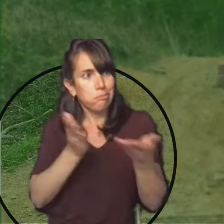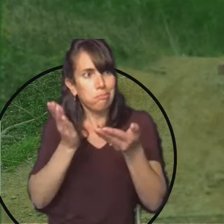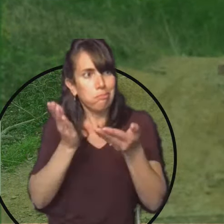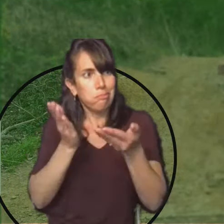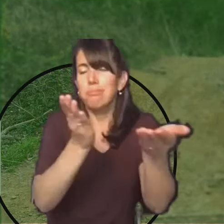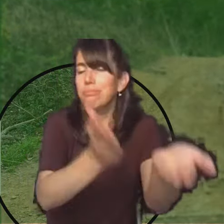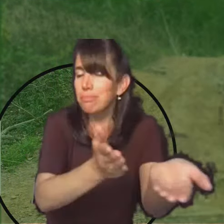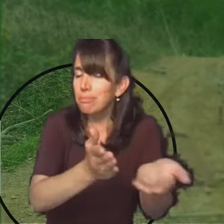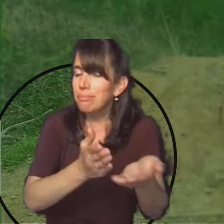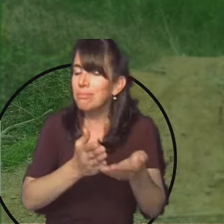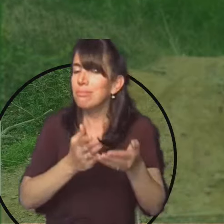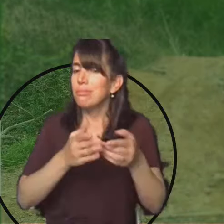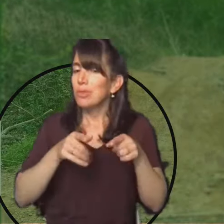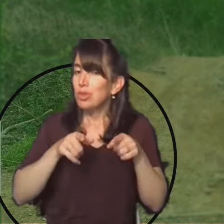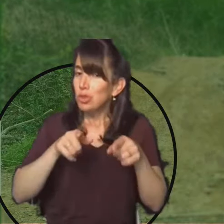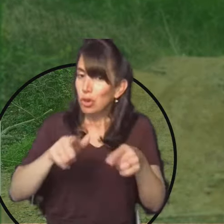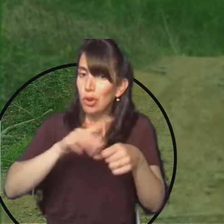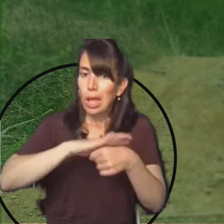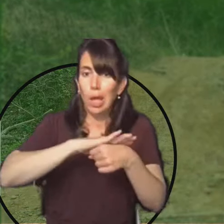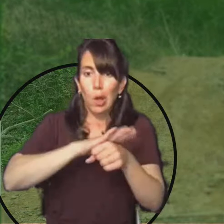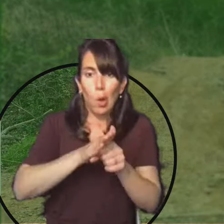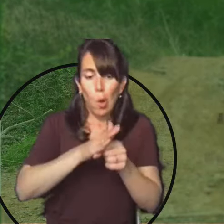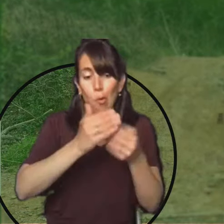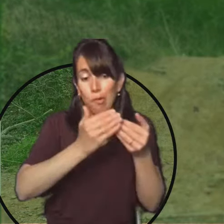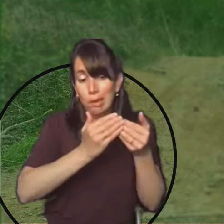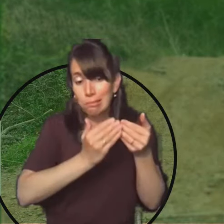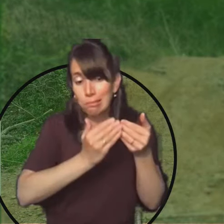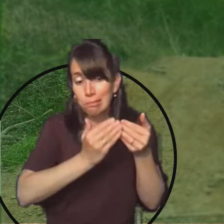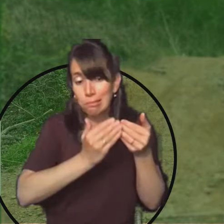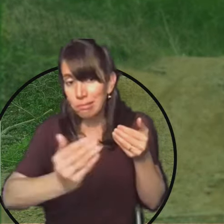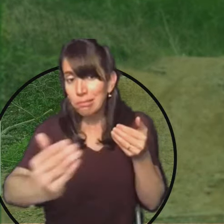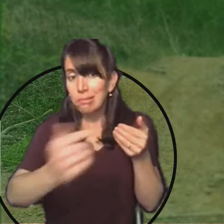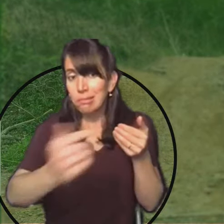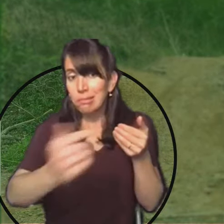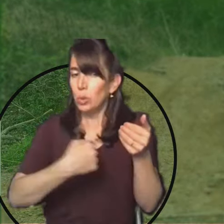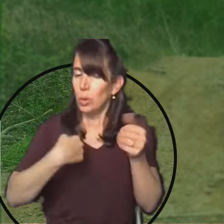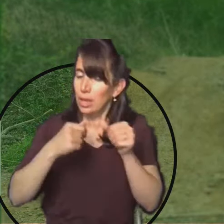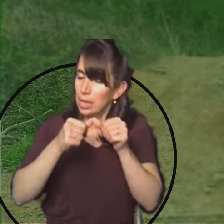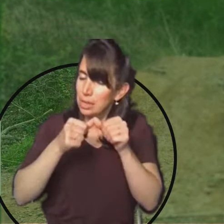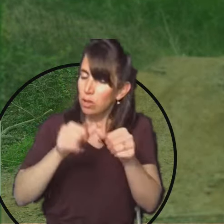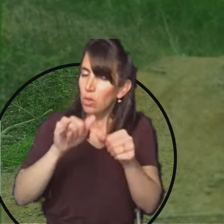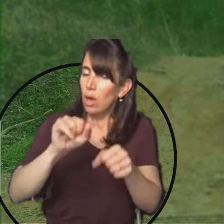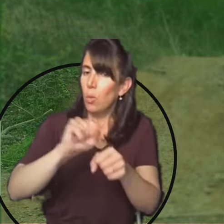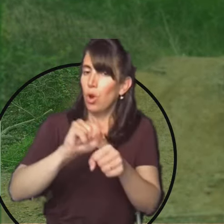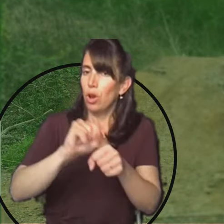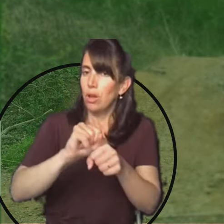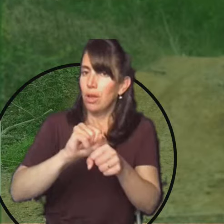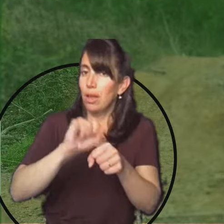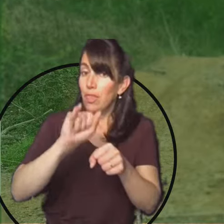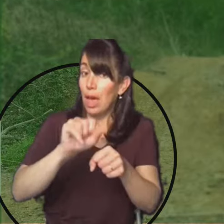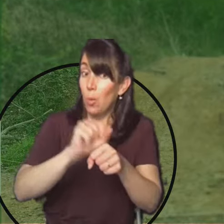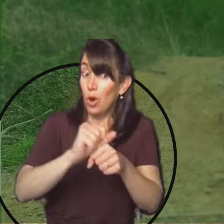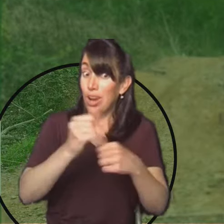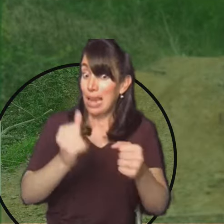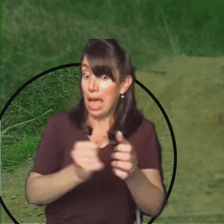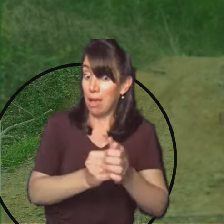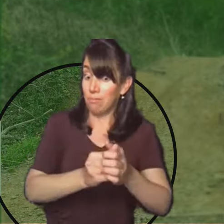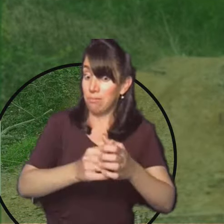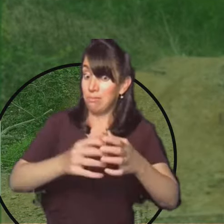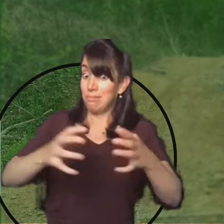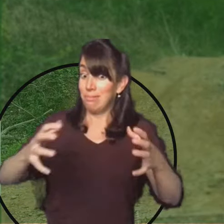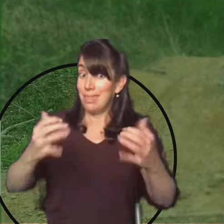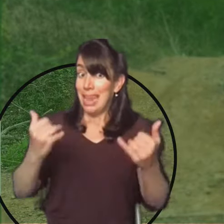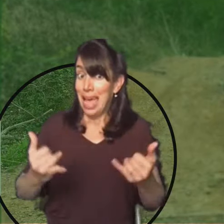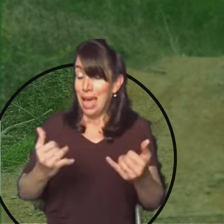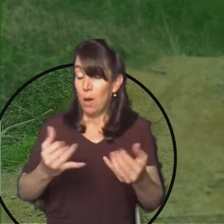we continued that work, and that work sort of expressed itself and blossomed into where we now feed up to and